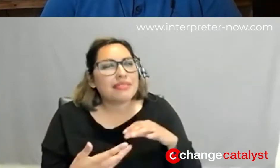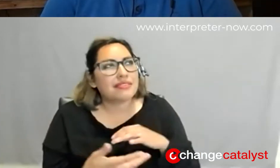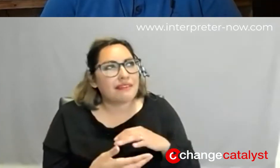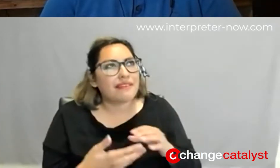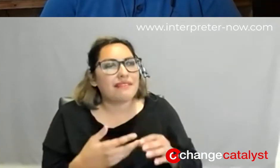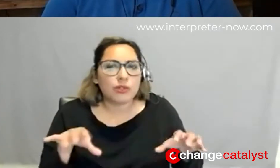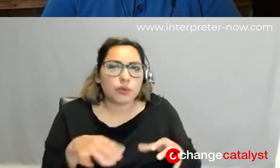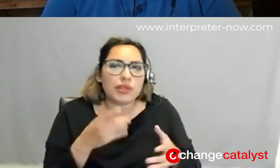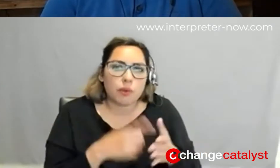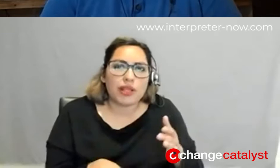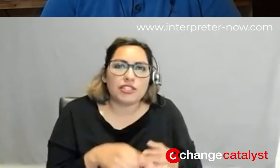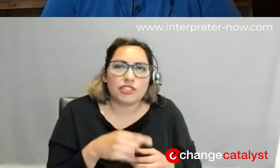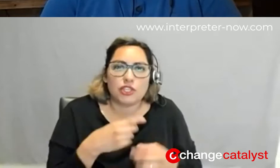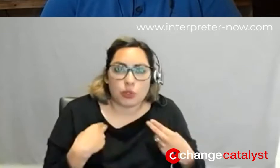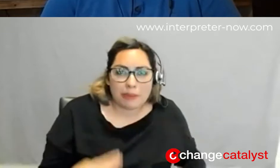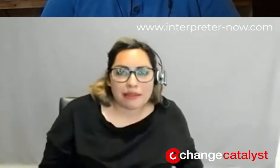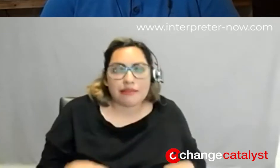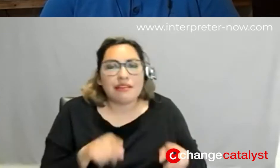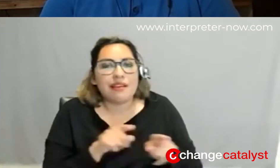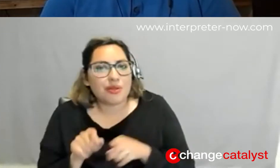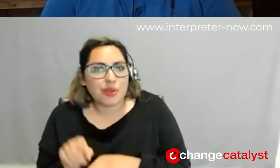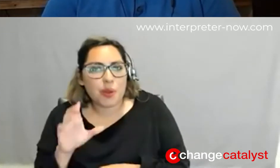and code. I've never stopped coding.